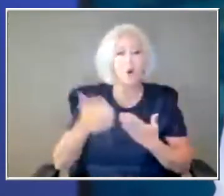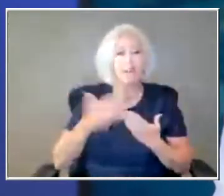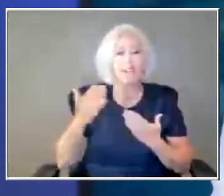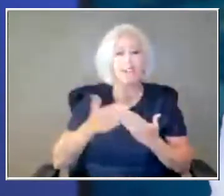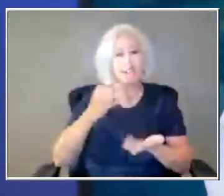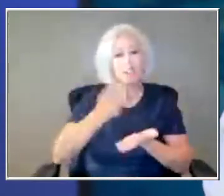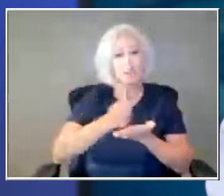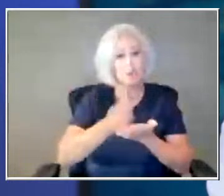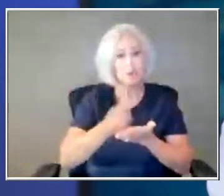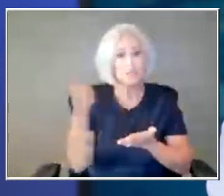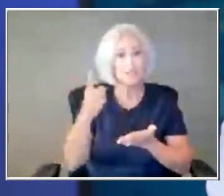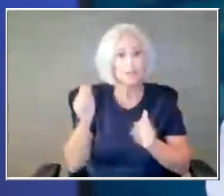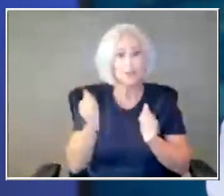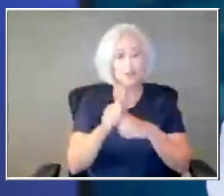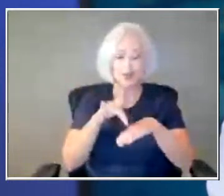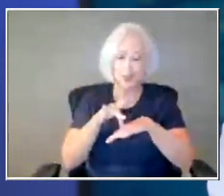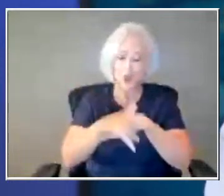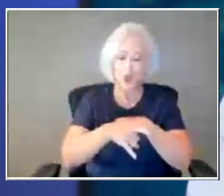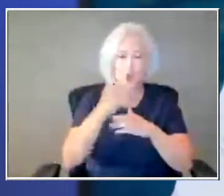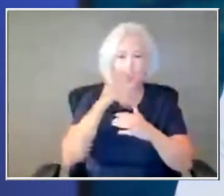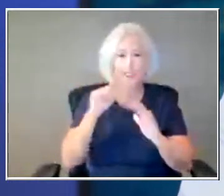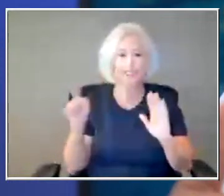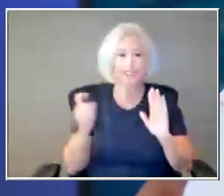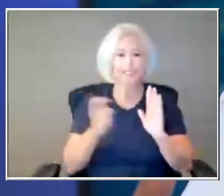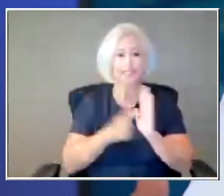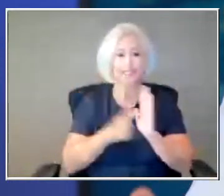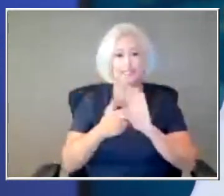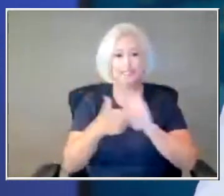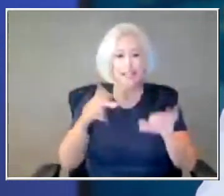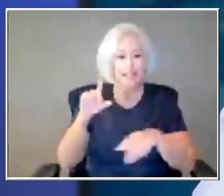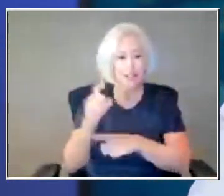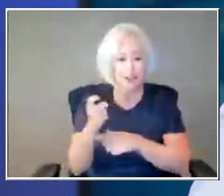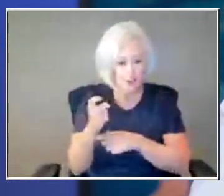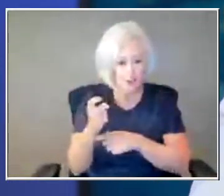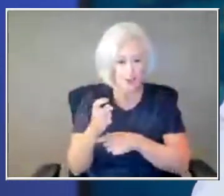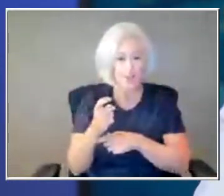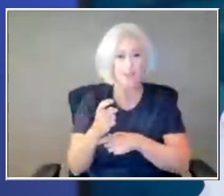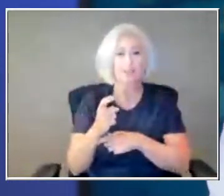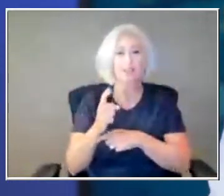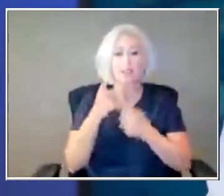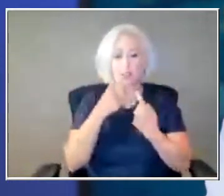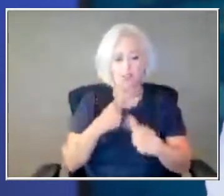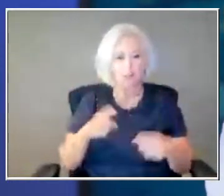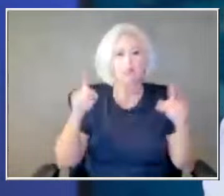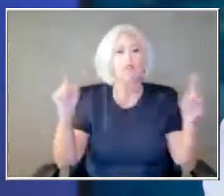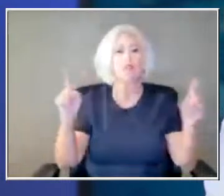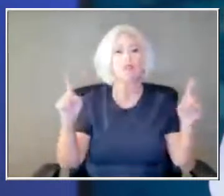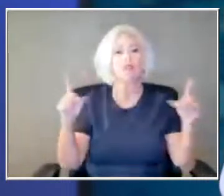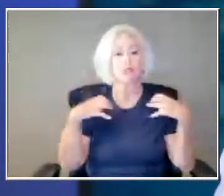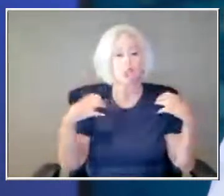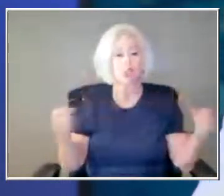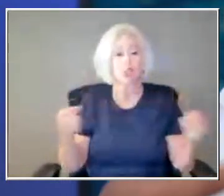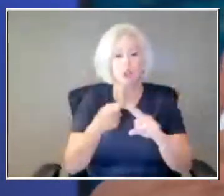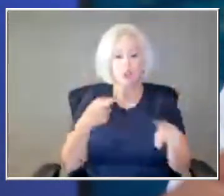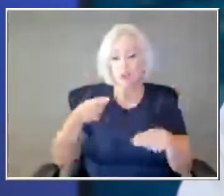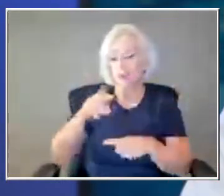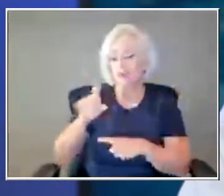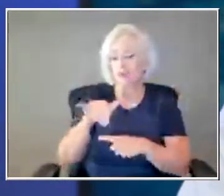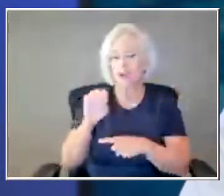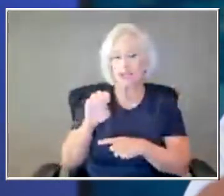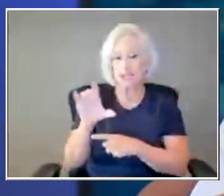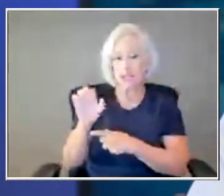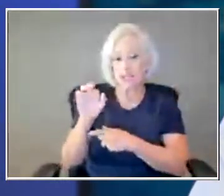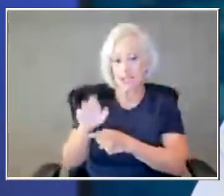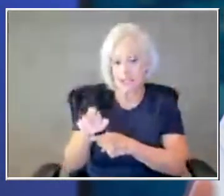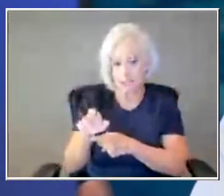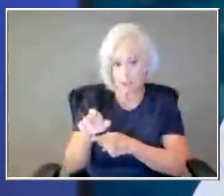early diagnosis in terms of getting them to achieving a remission or a cure from prostate cancer than detecting it late